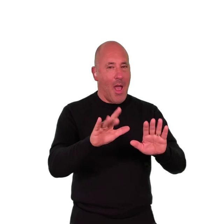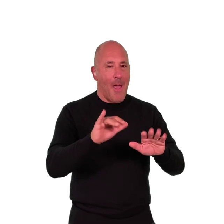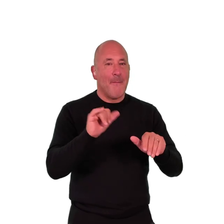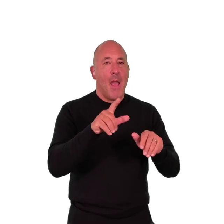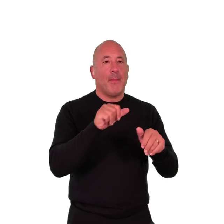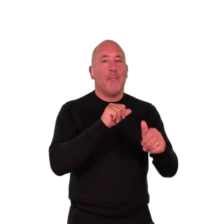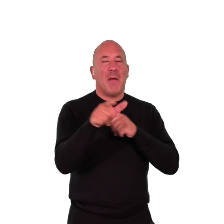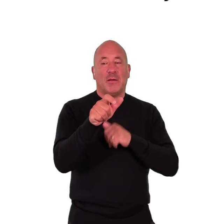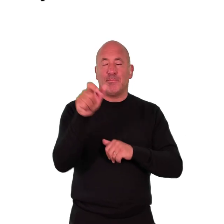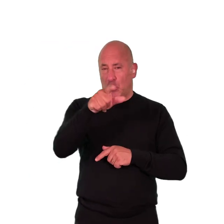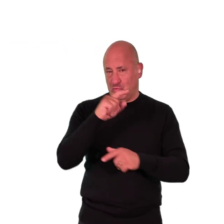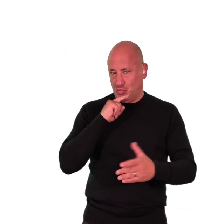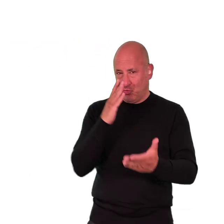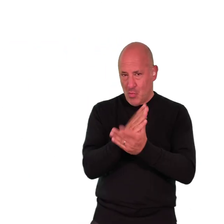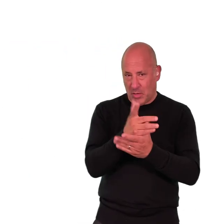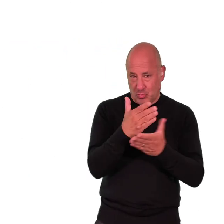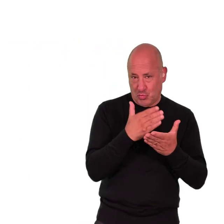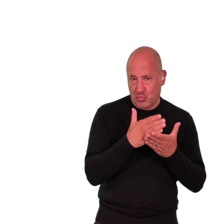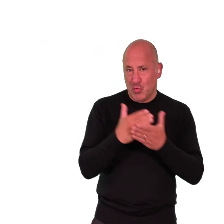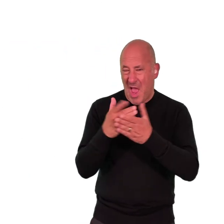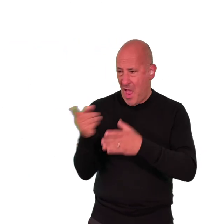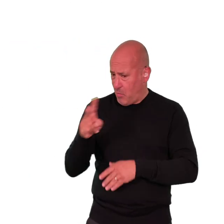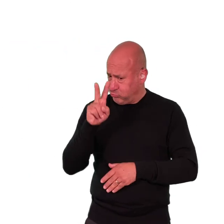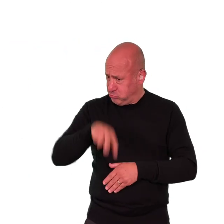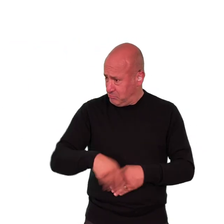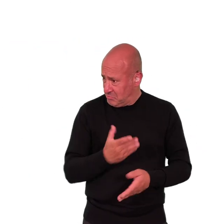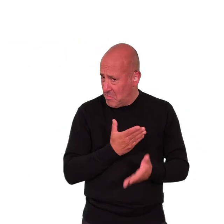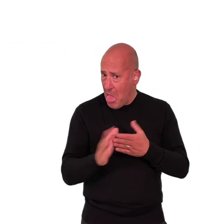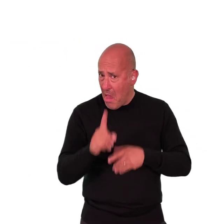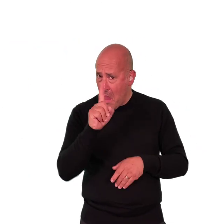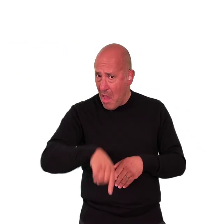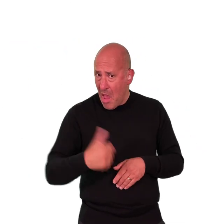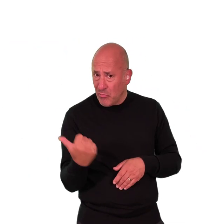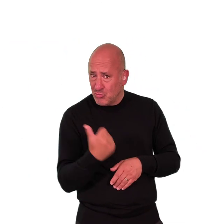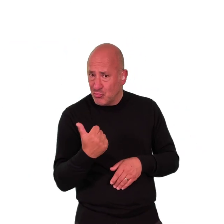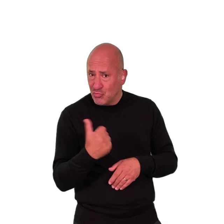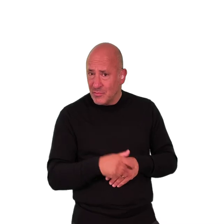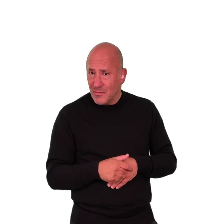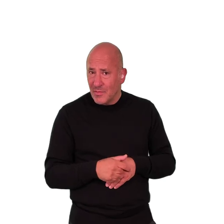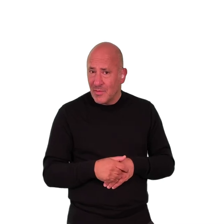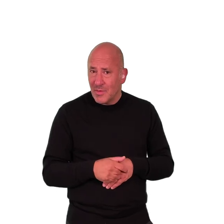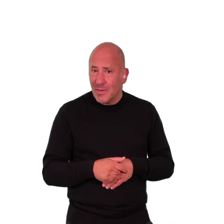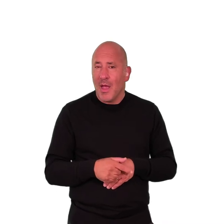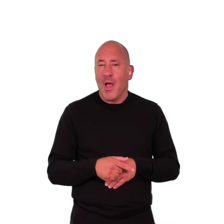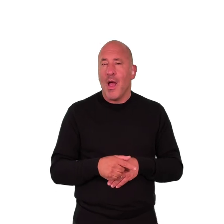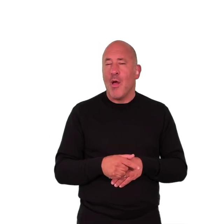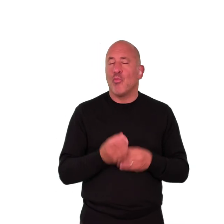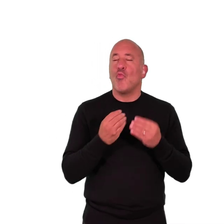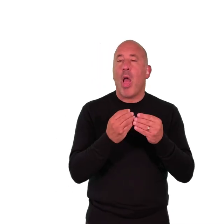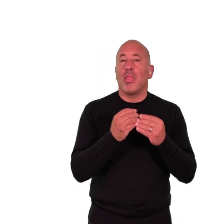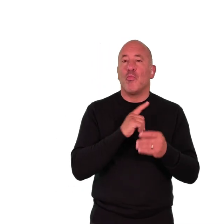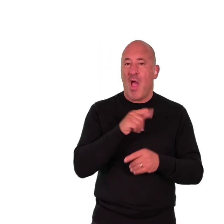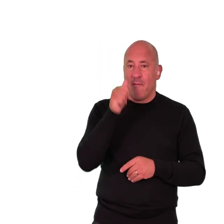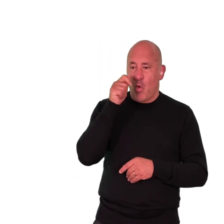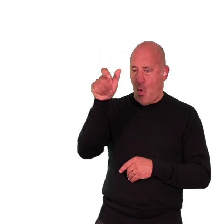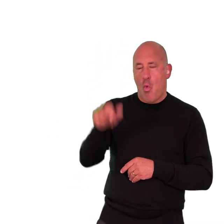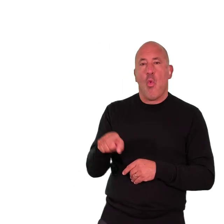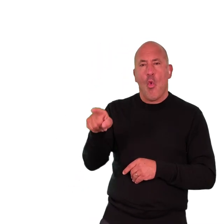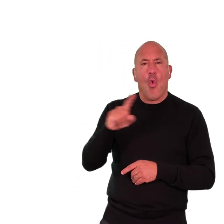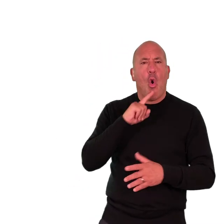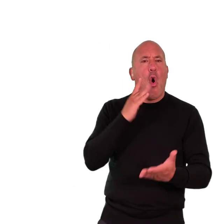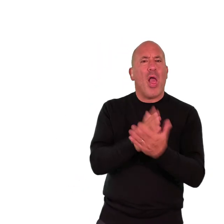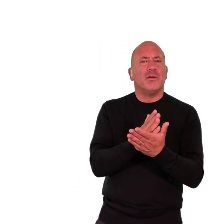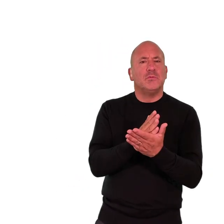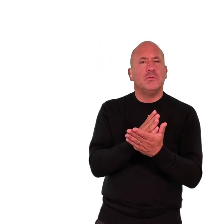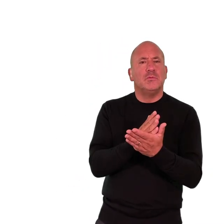application, share it with someone you trust to see if it reads clearly. Now, this works best if you trust them to be honest